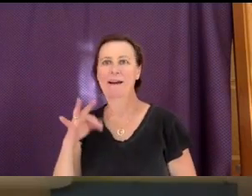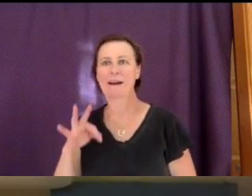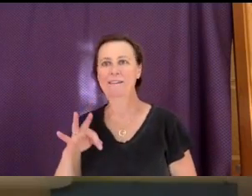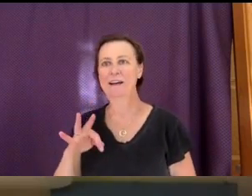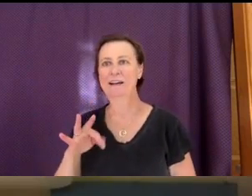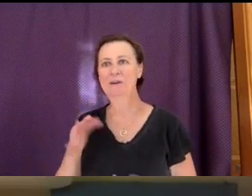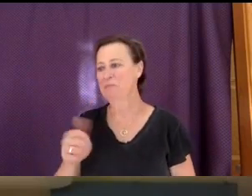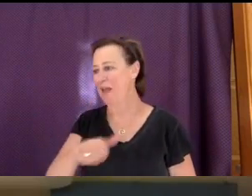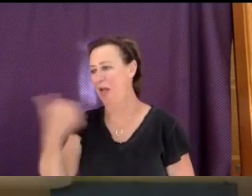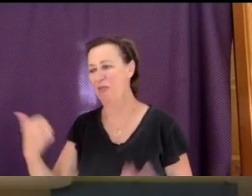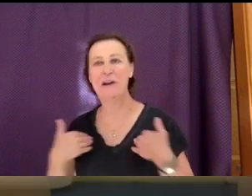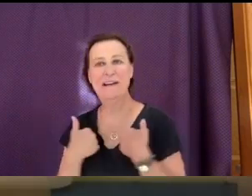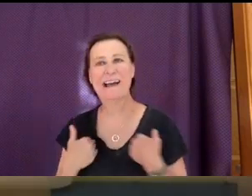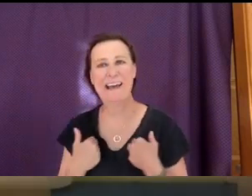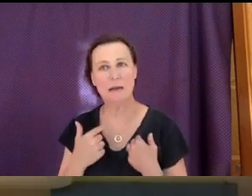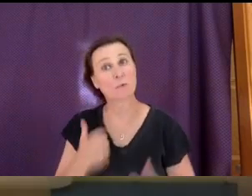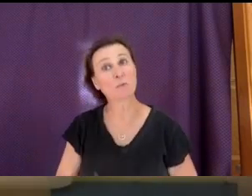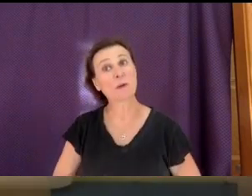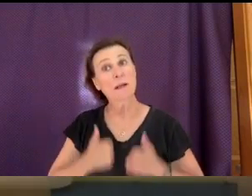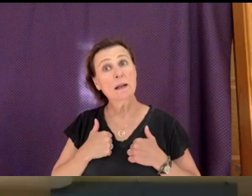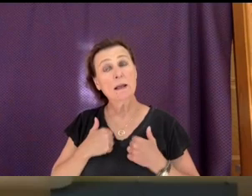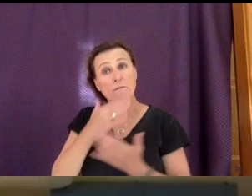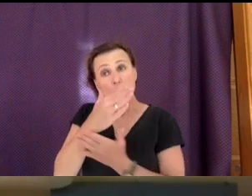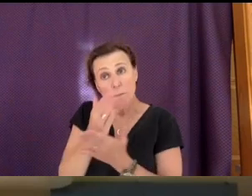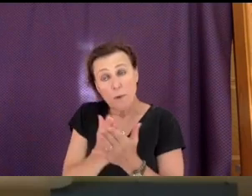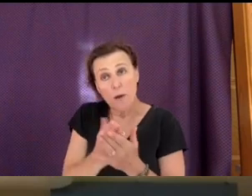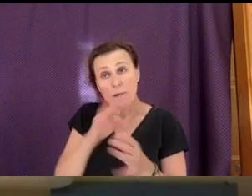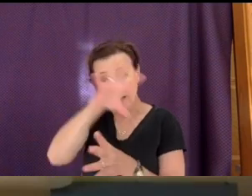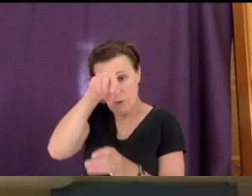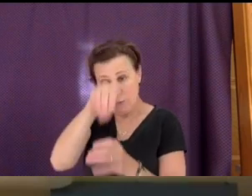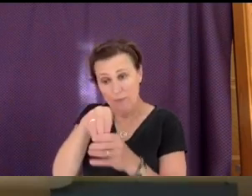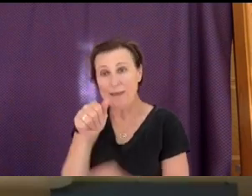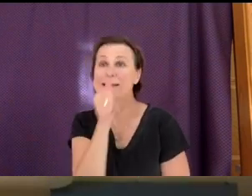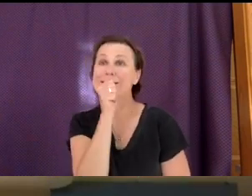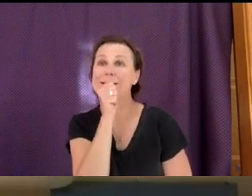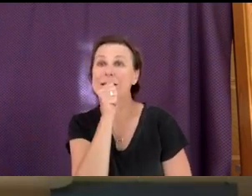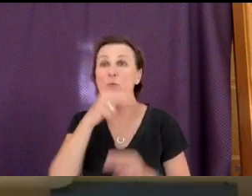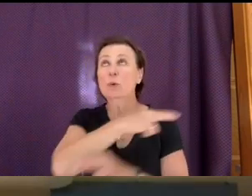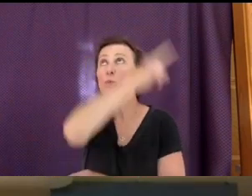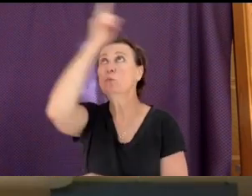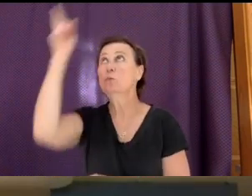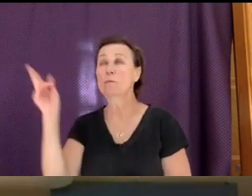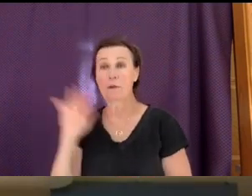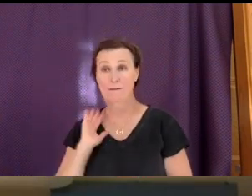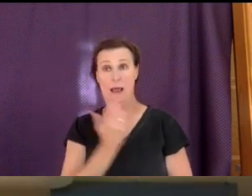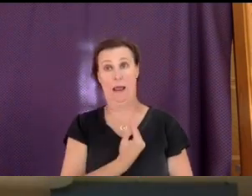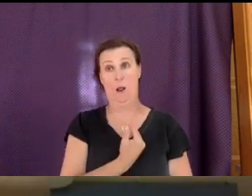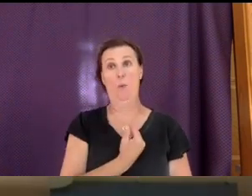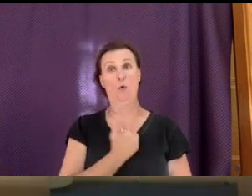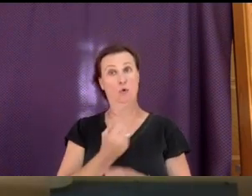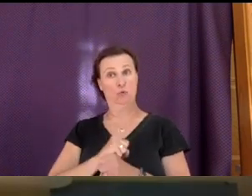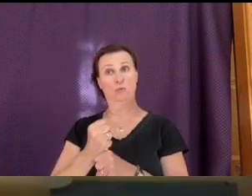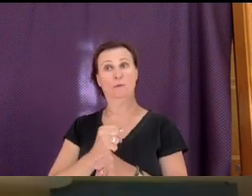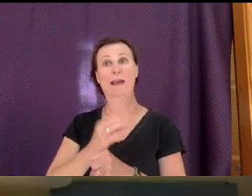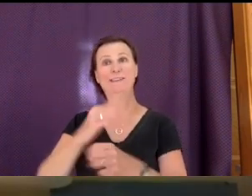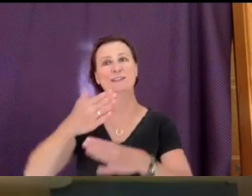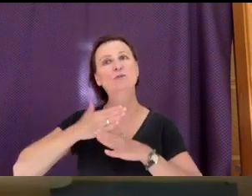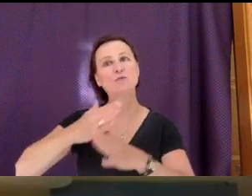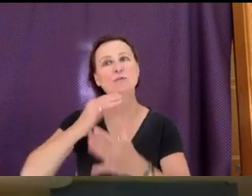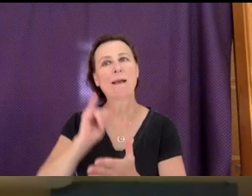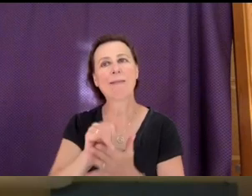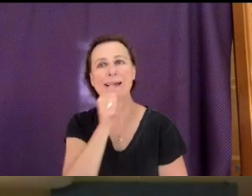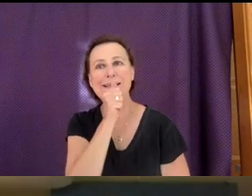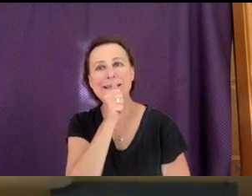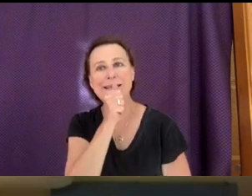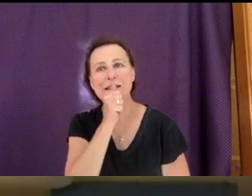We are living, at least partially, within a secret universe of our own creation, and sharing that secret universe